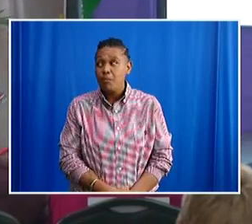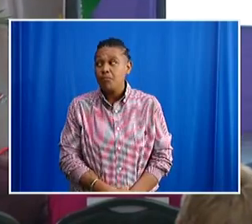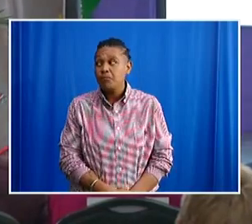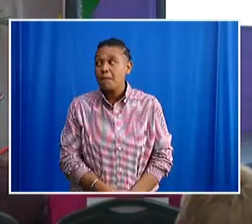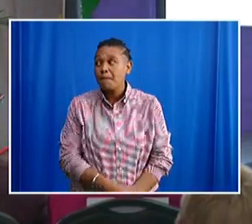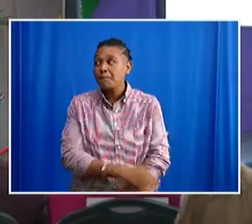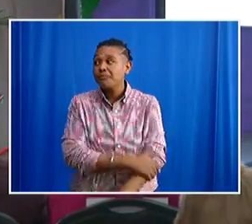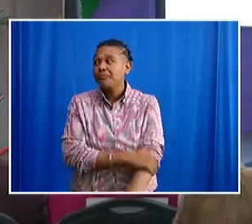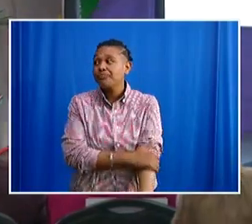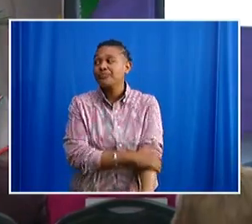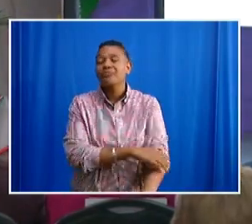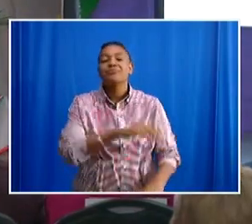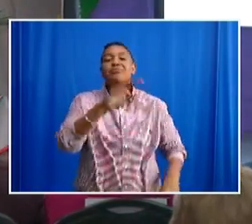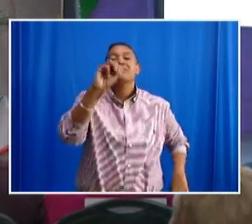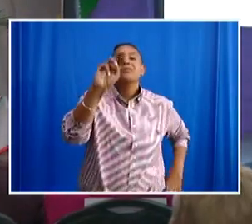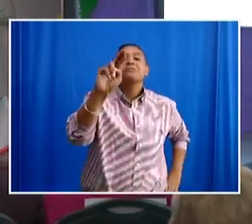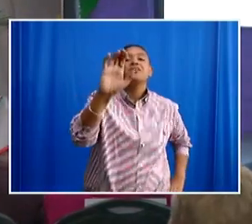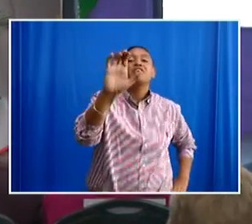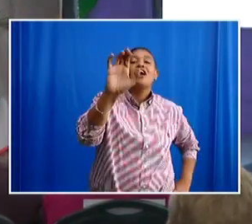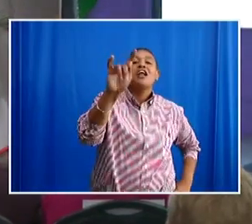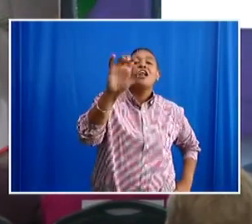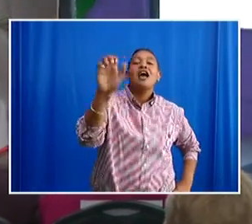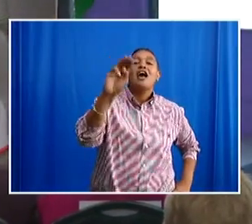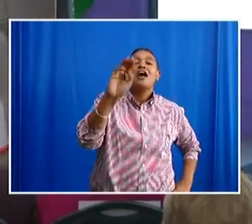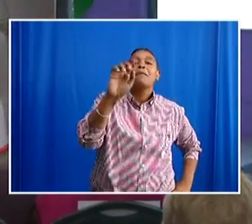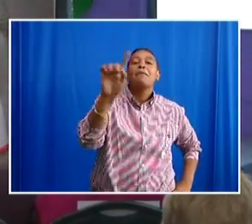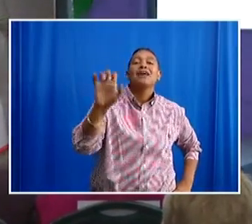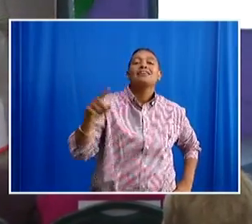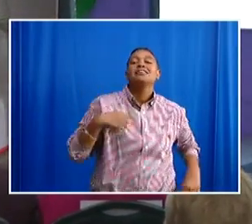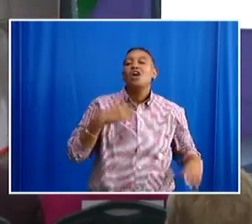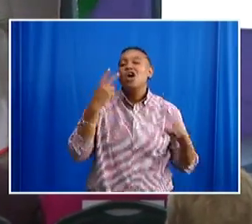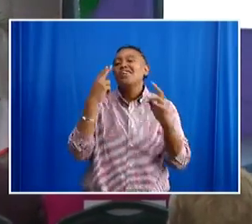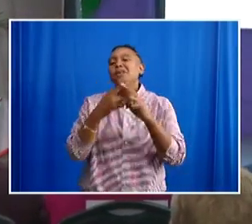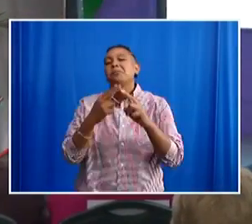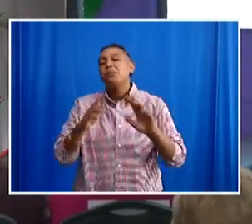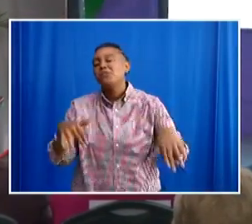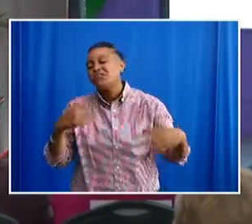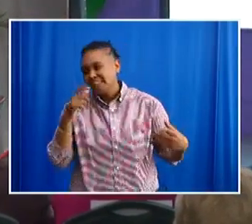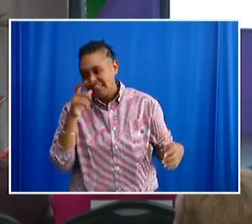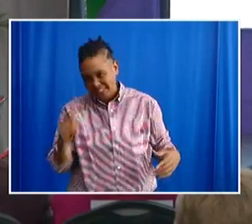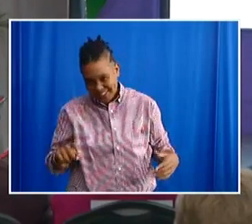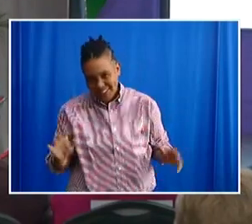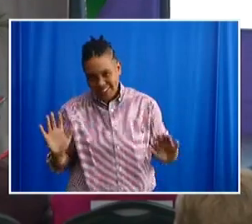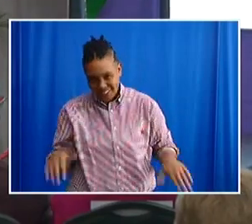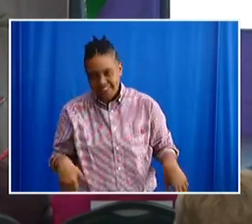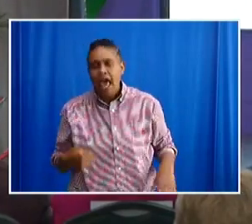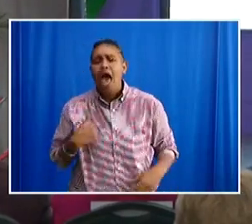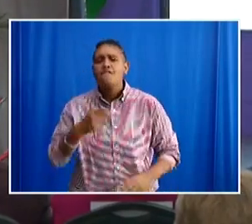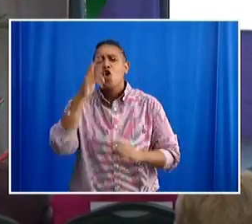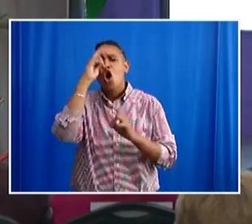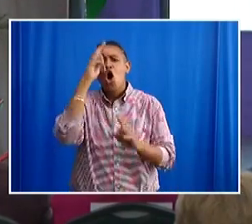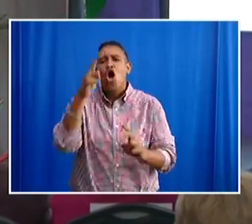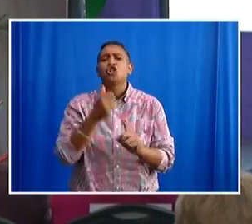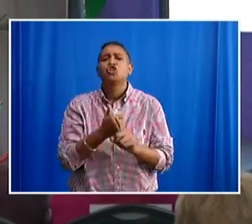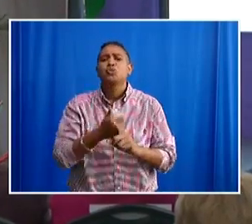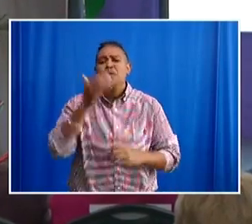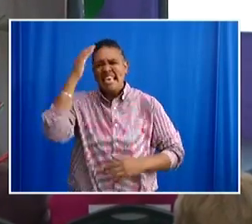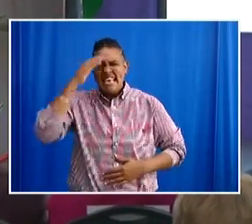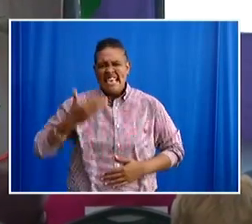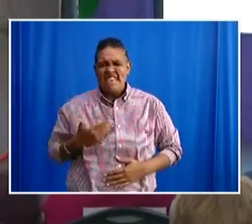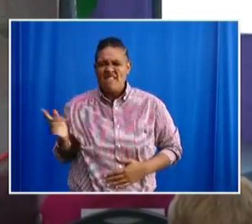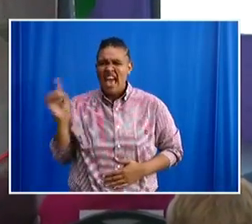Ministers Clark and Mackenzie, let me observe all protocol. I have the honor to have been invited